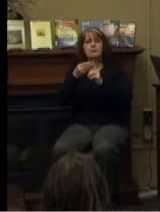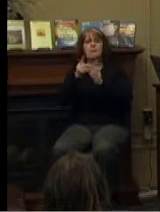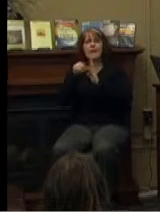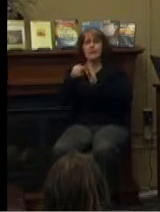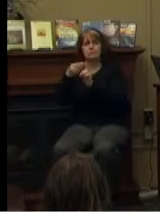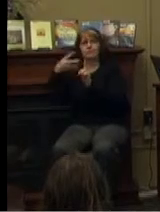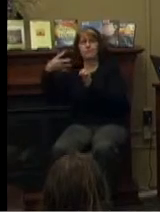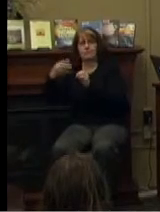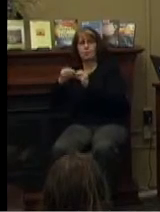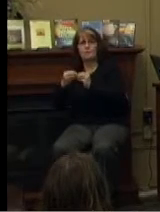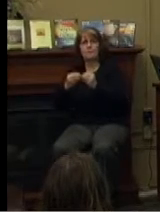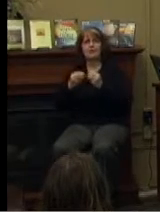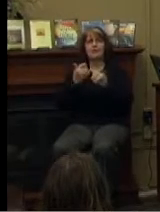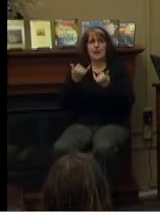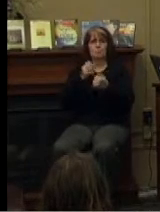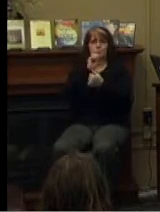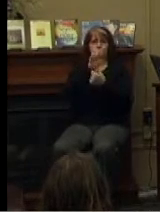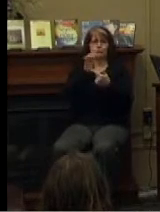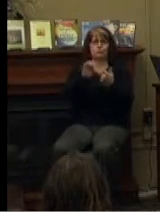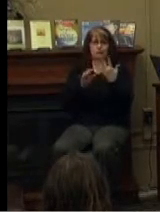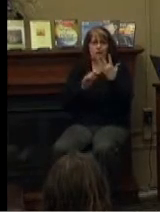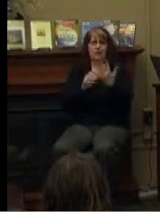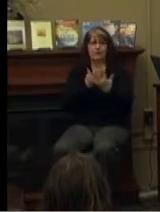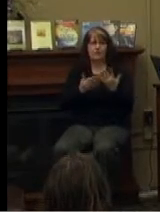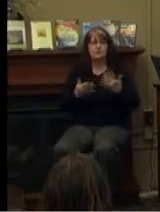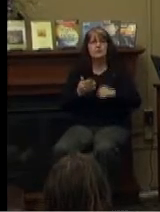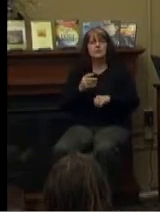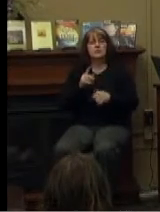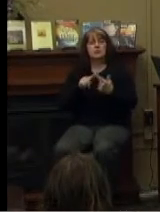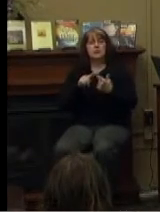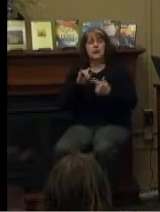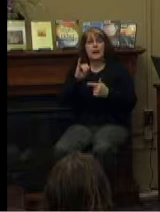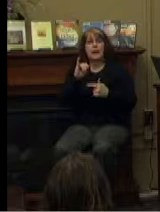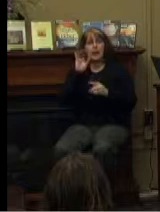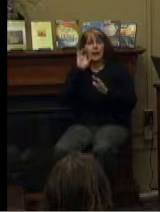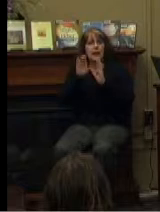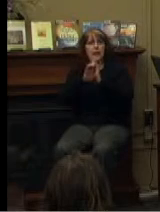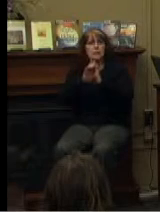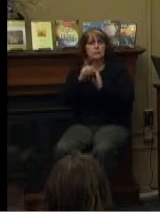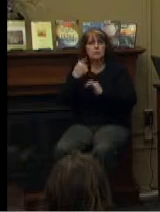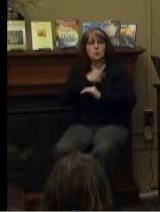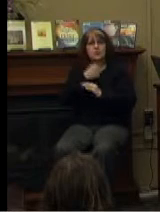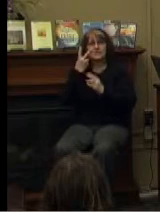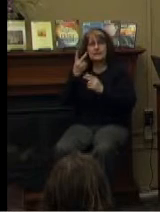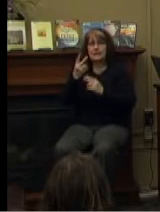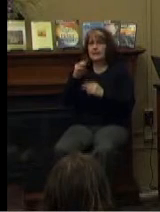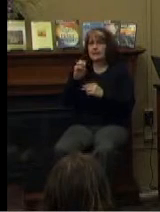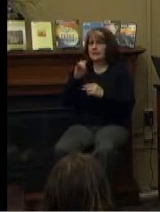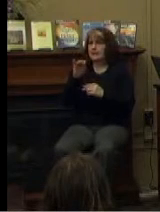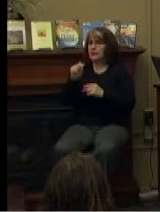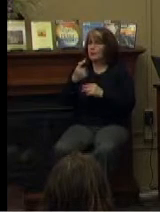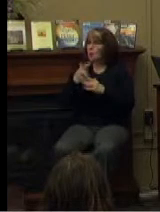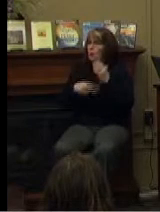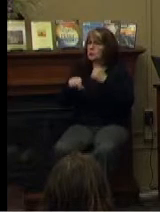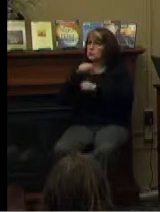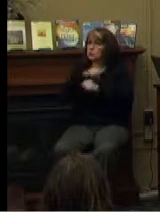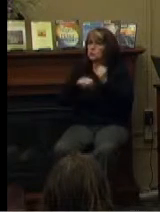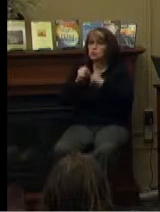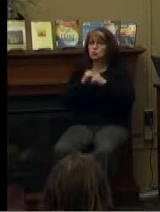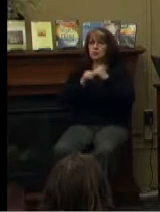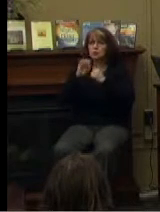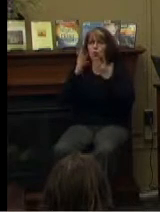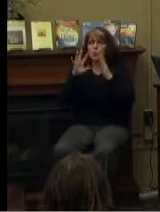things. The other one is the images that we see in the media. And what are the social structures that are already set up